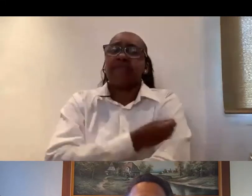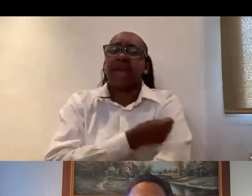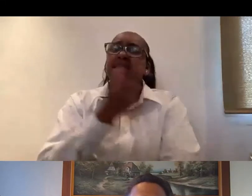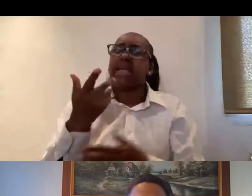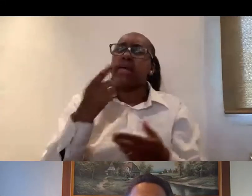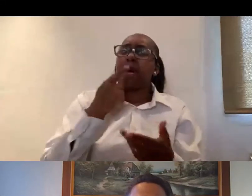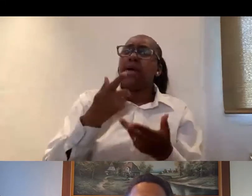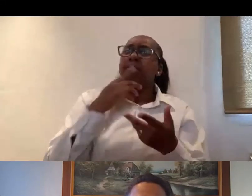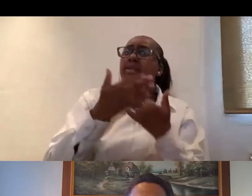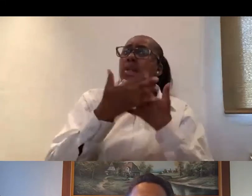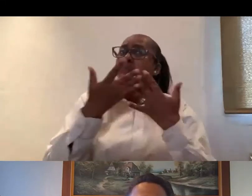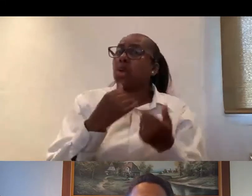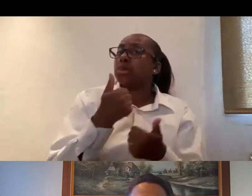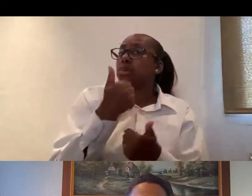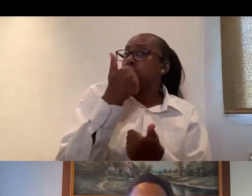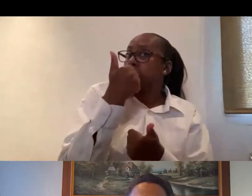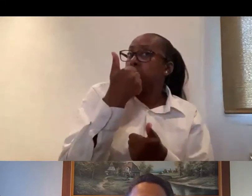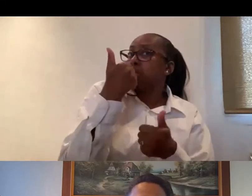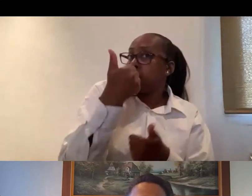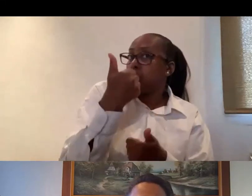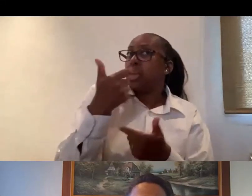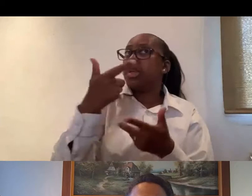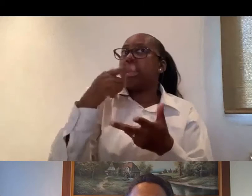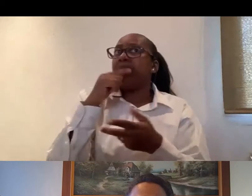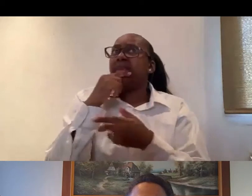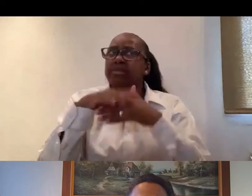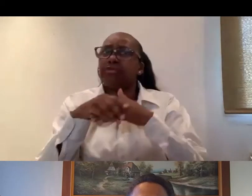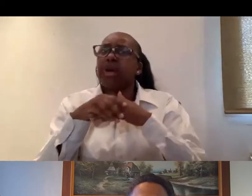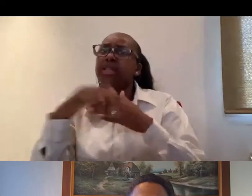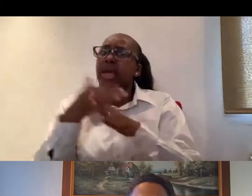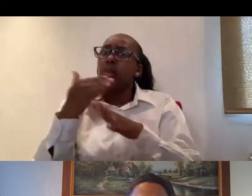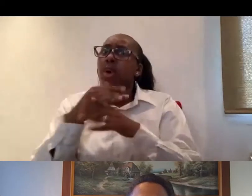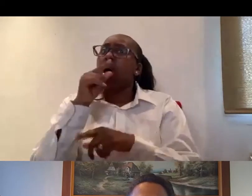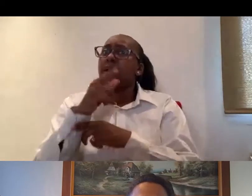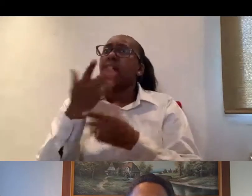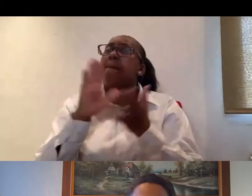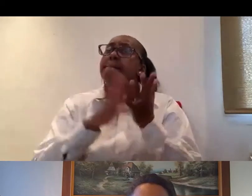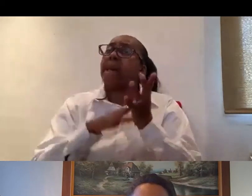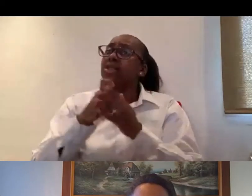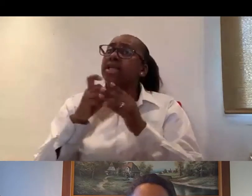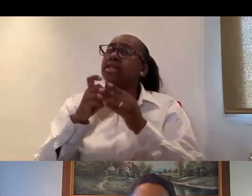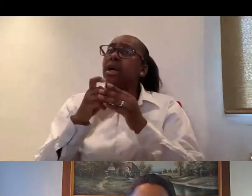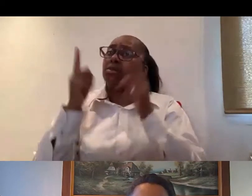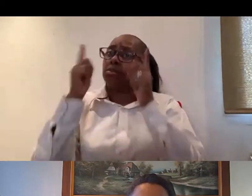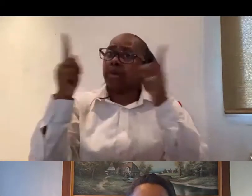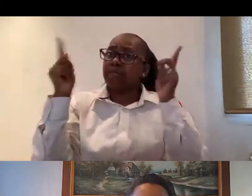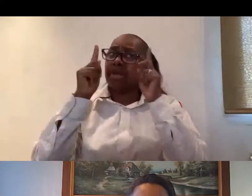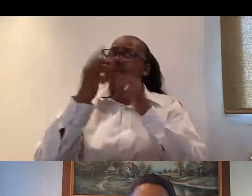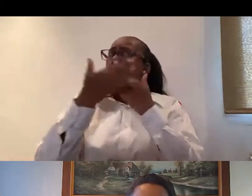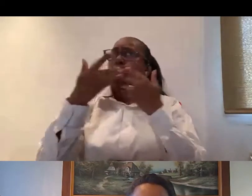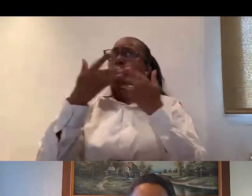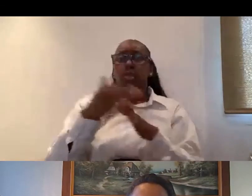lot of good and a lot of, I have friends that work on vaccines at Manchester University. So I do believe that there's a lot of work